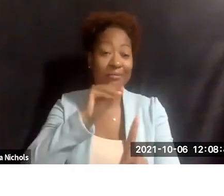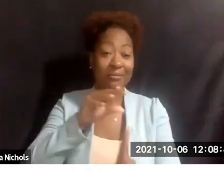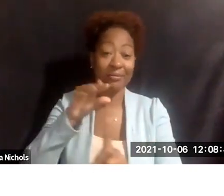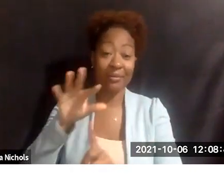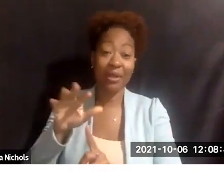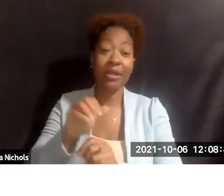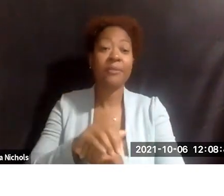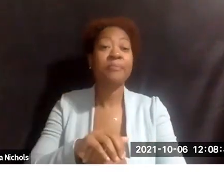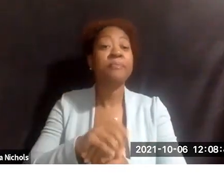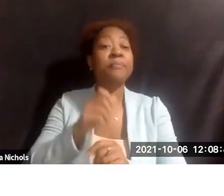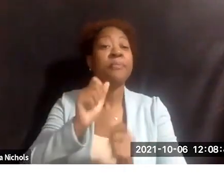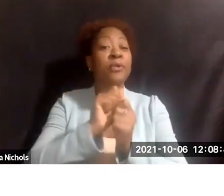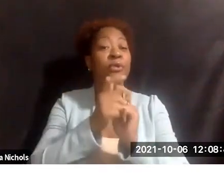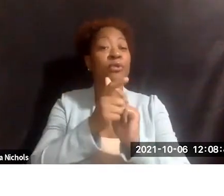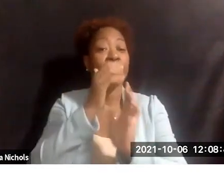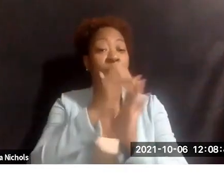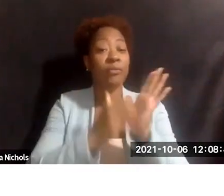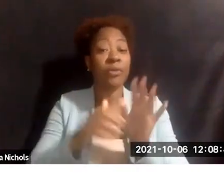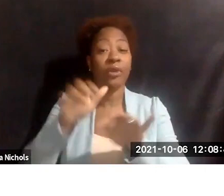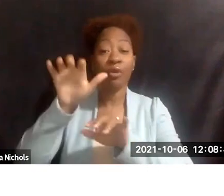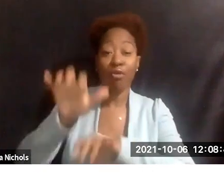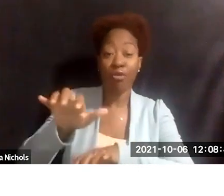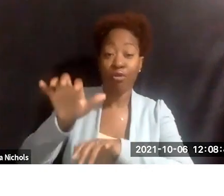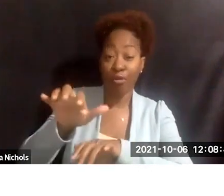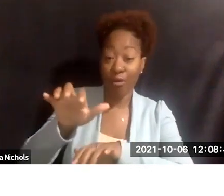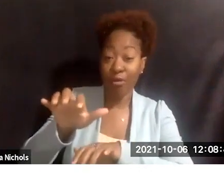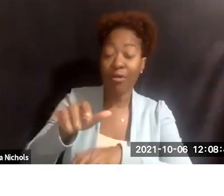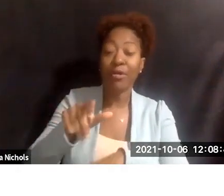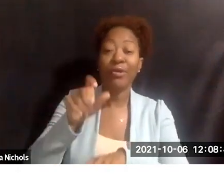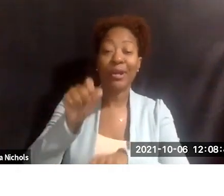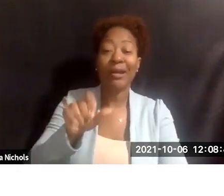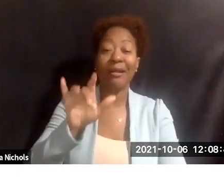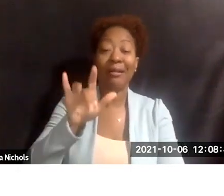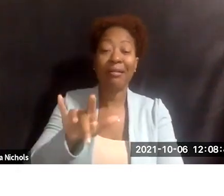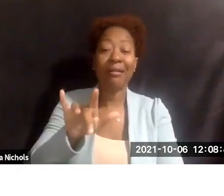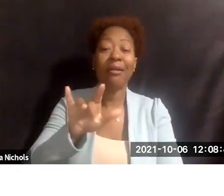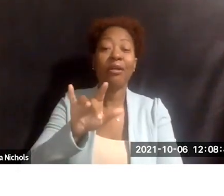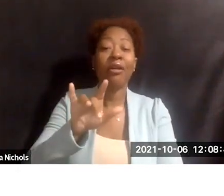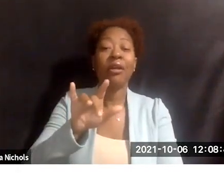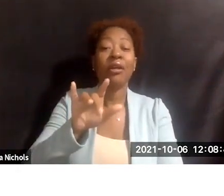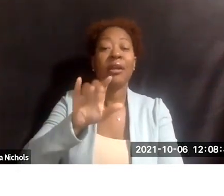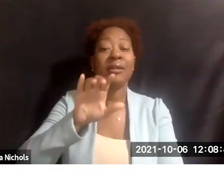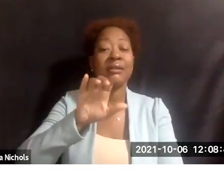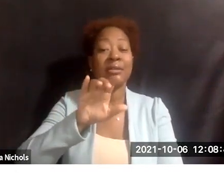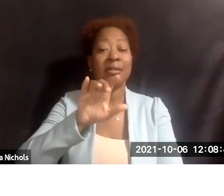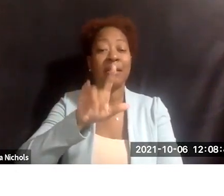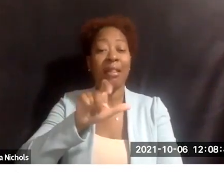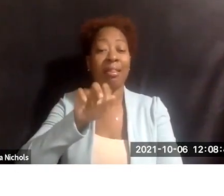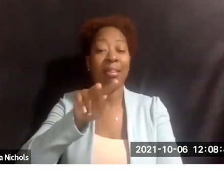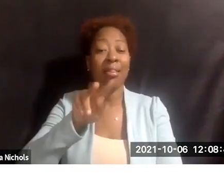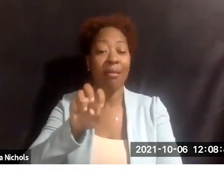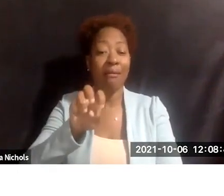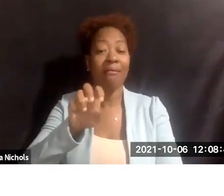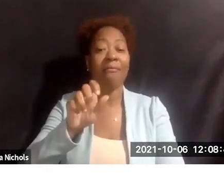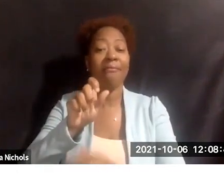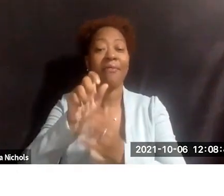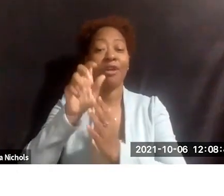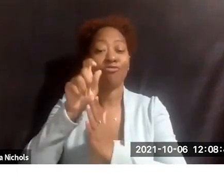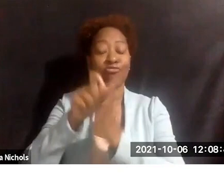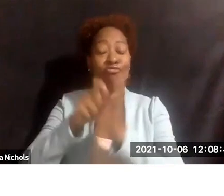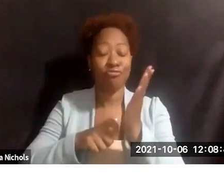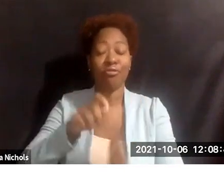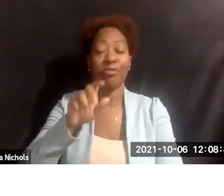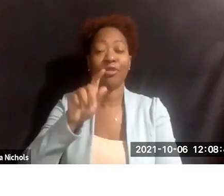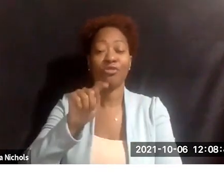for the session is by CART Transcription, and you can click on the Zoom transcript feature to access that